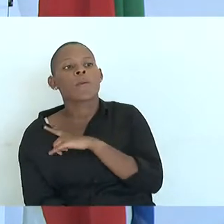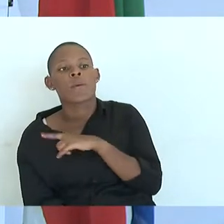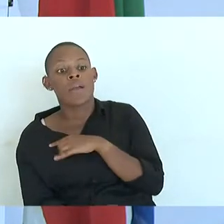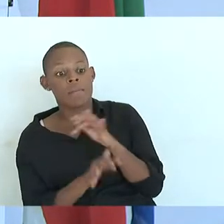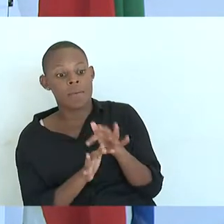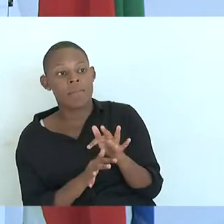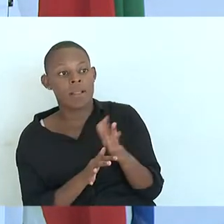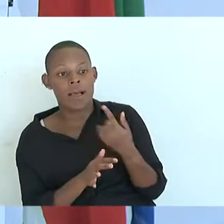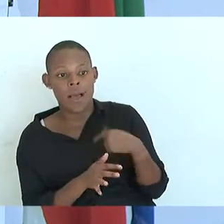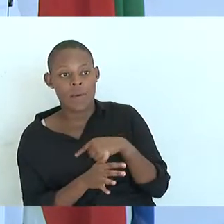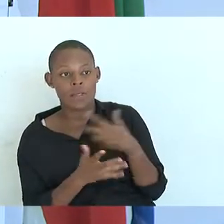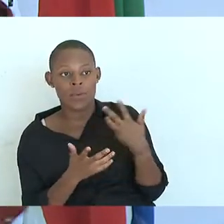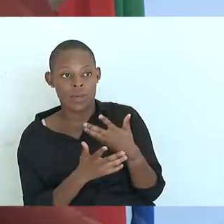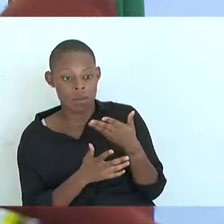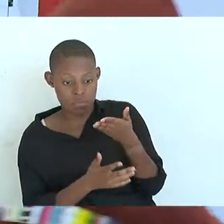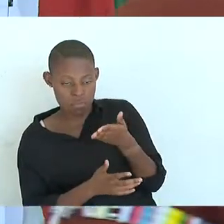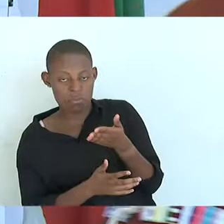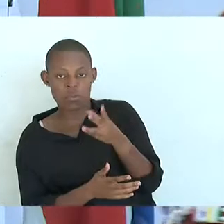live. I thank you.